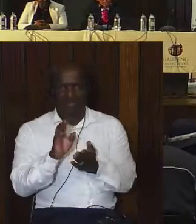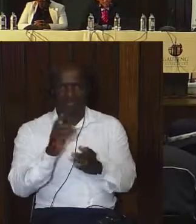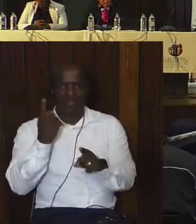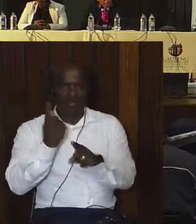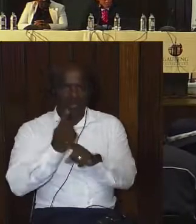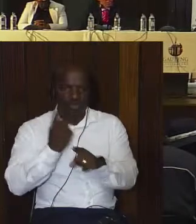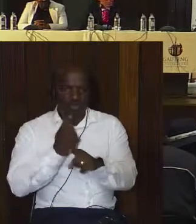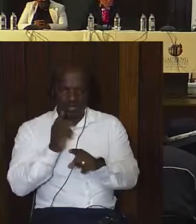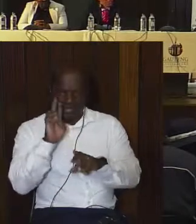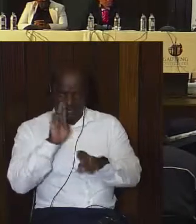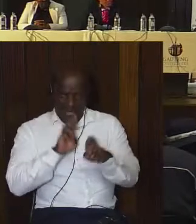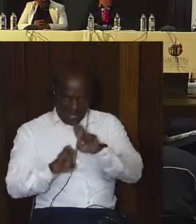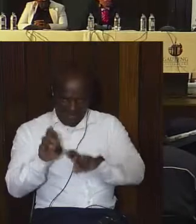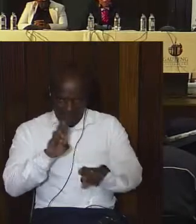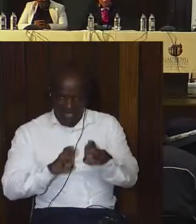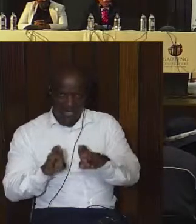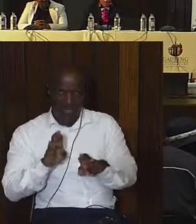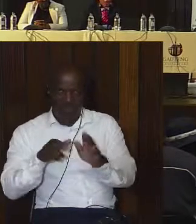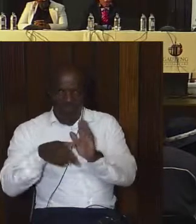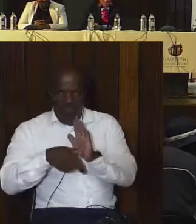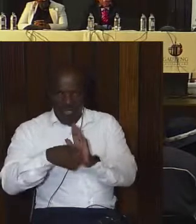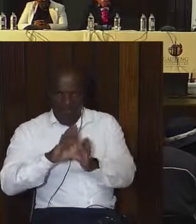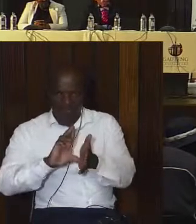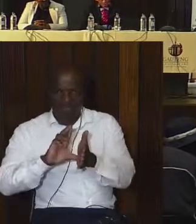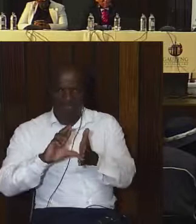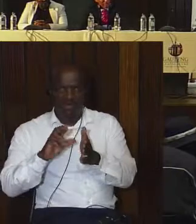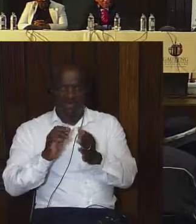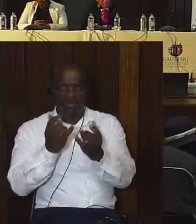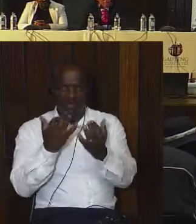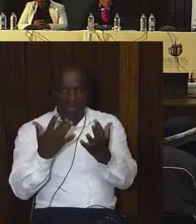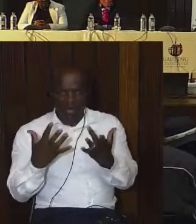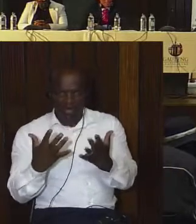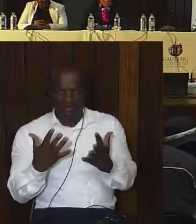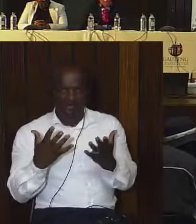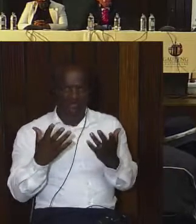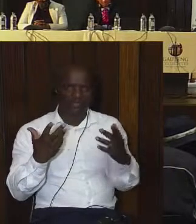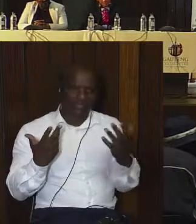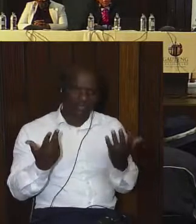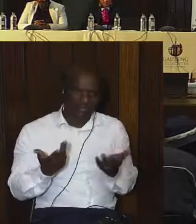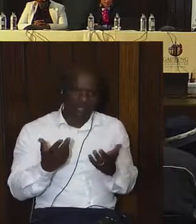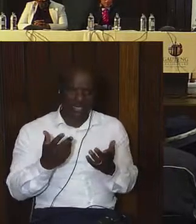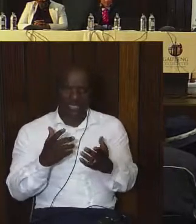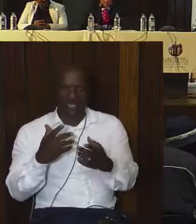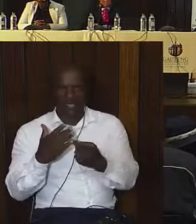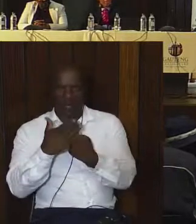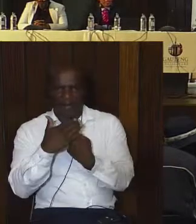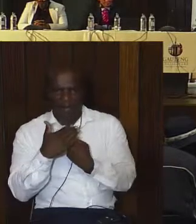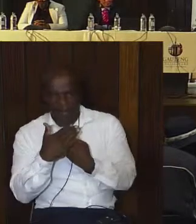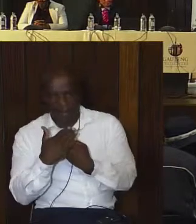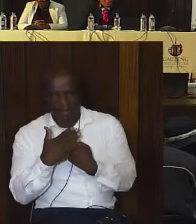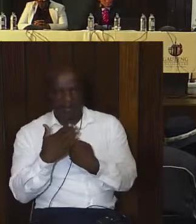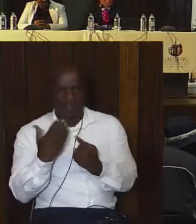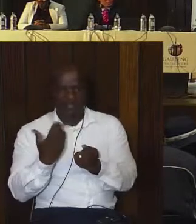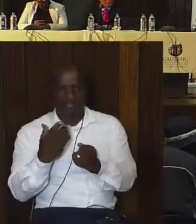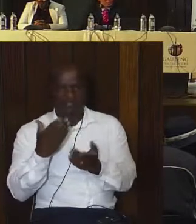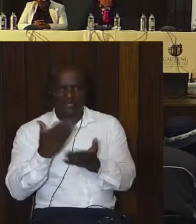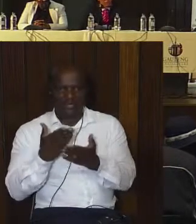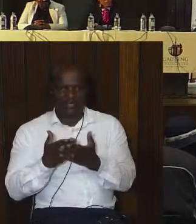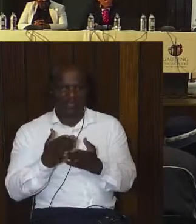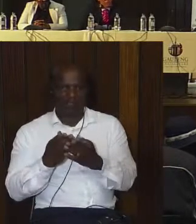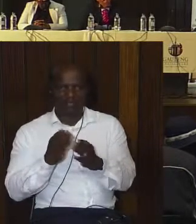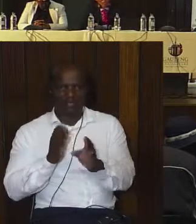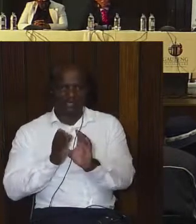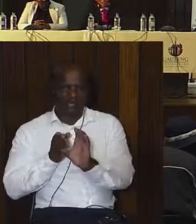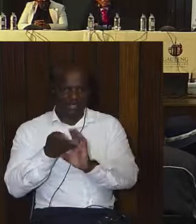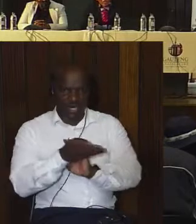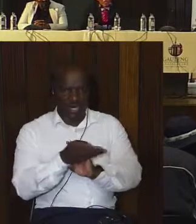budget regularly internally, look at where the pressing demands are, channel funds there, but also make sure that